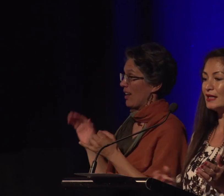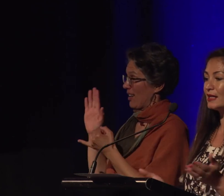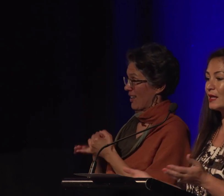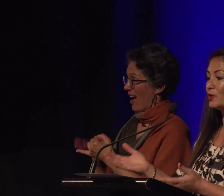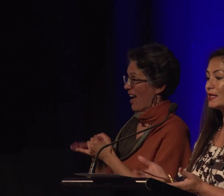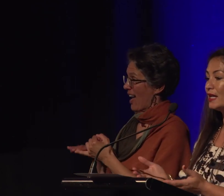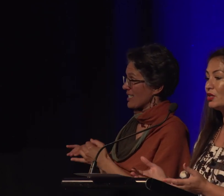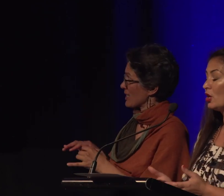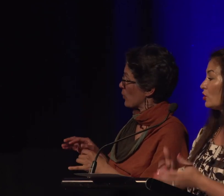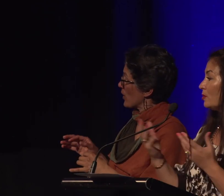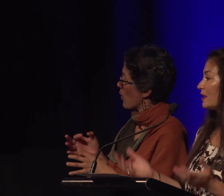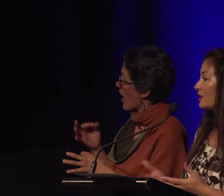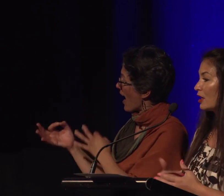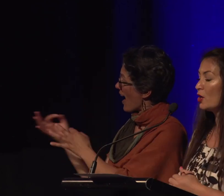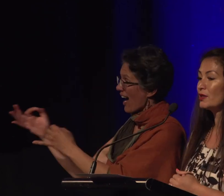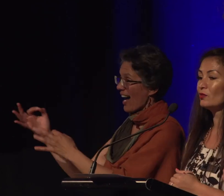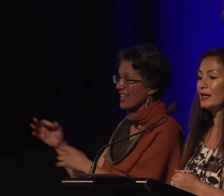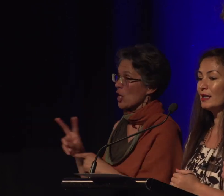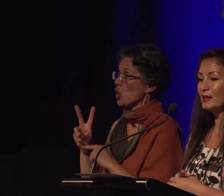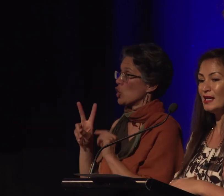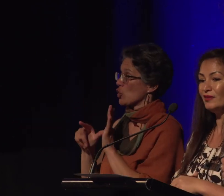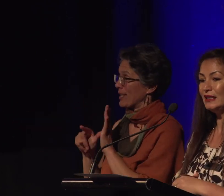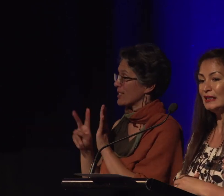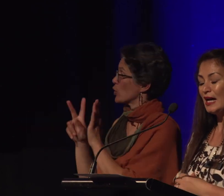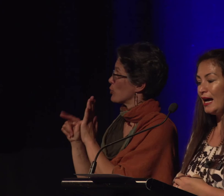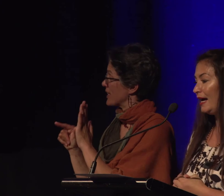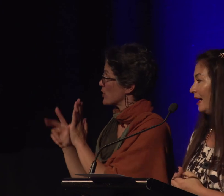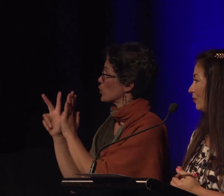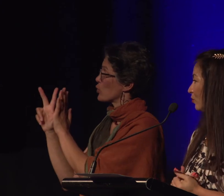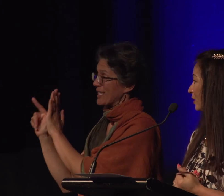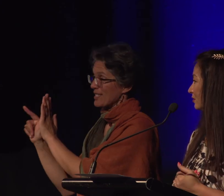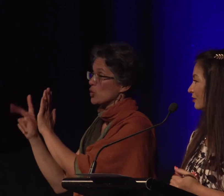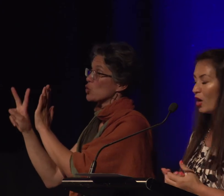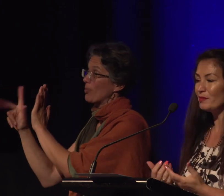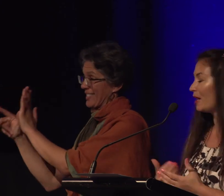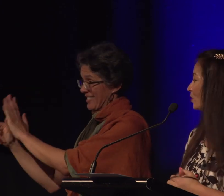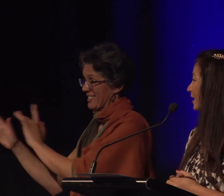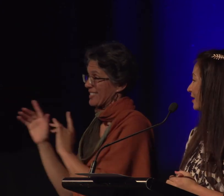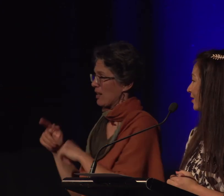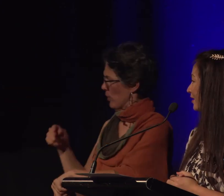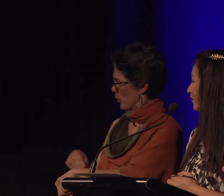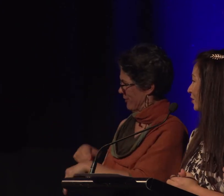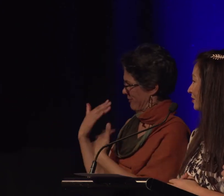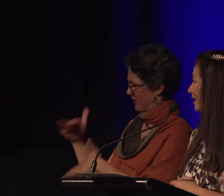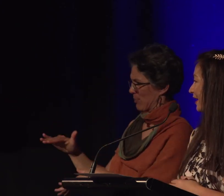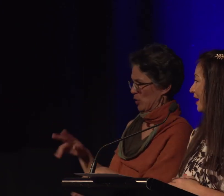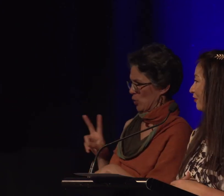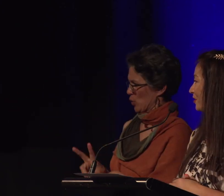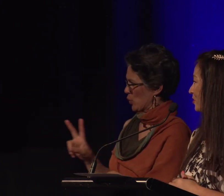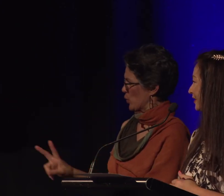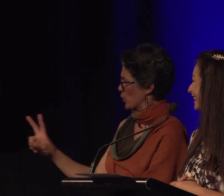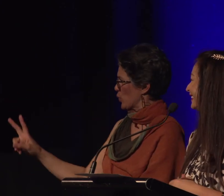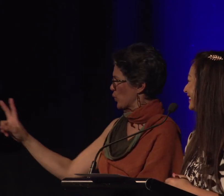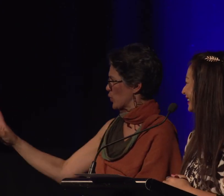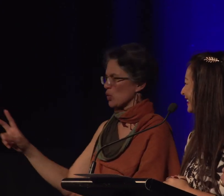of our candidates up on stage. 2 minutes to close and round up the evening. We'll time cap you again so that you feel